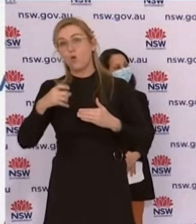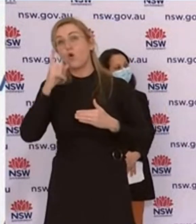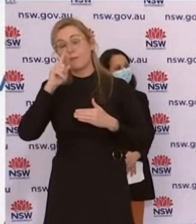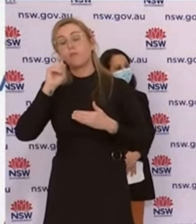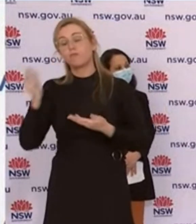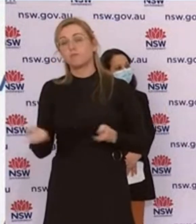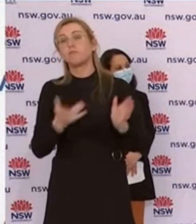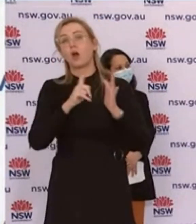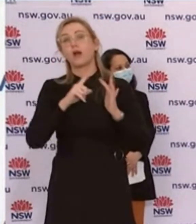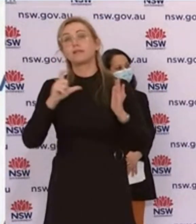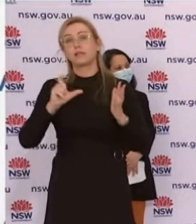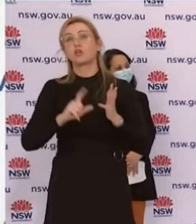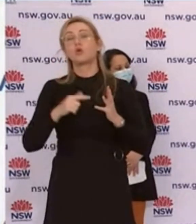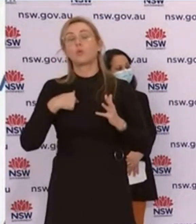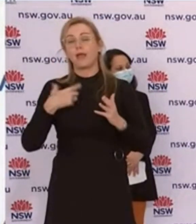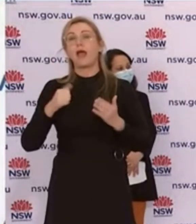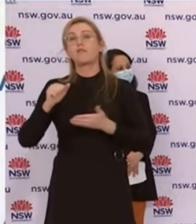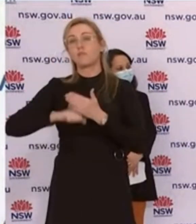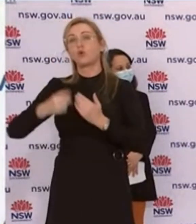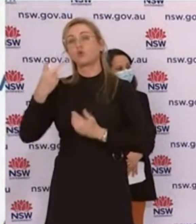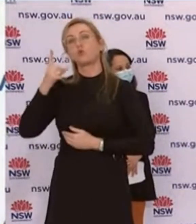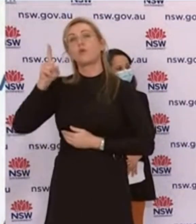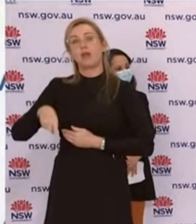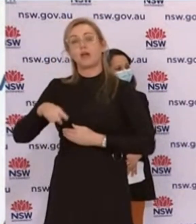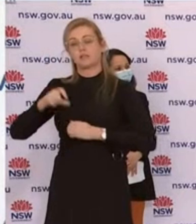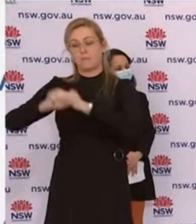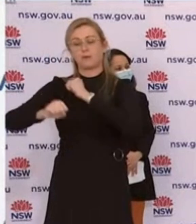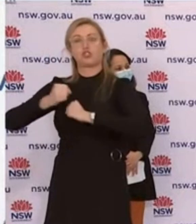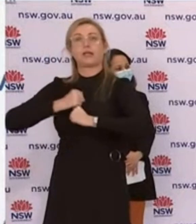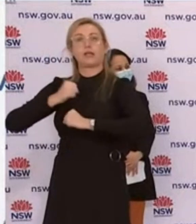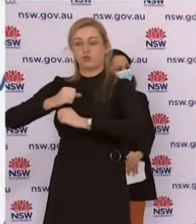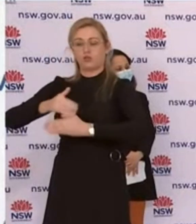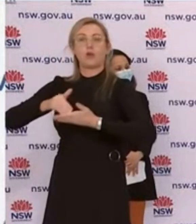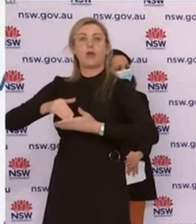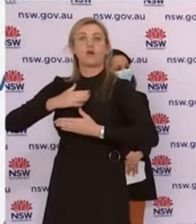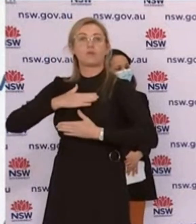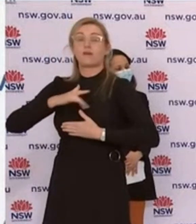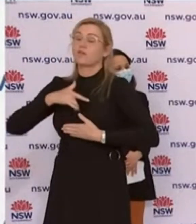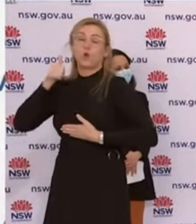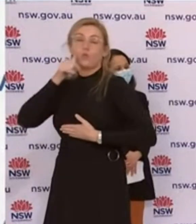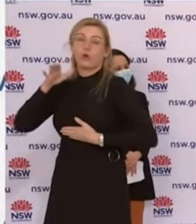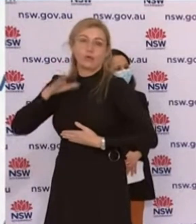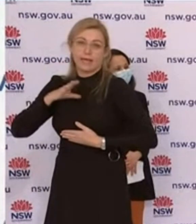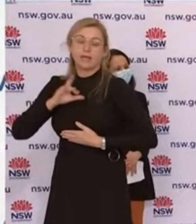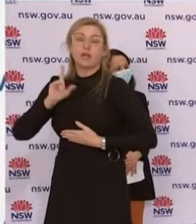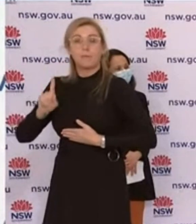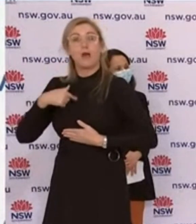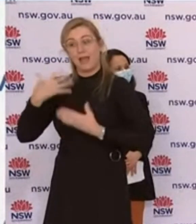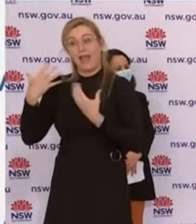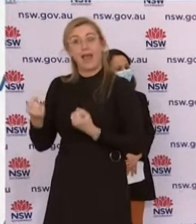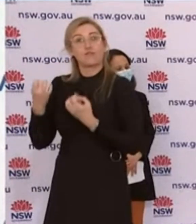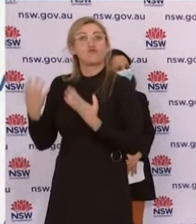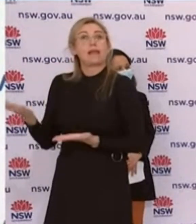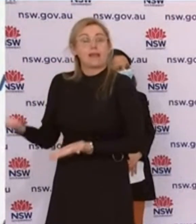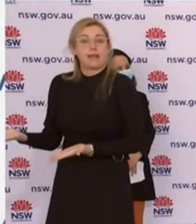it. We have 2,000 ventilators. I don't anticipate we'll be using them, but it's still important for the community to know that all of those things are